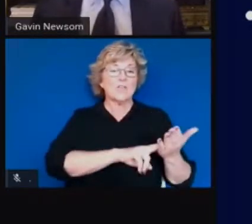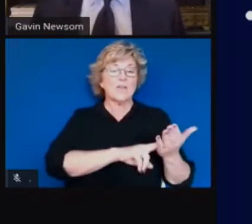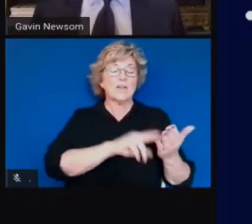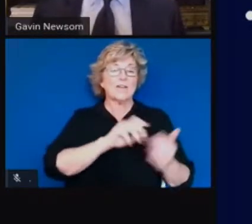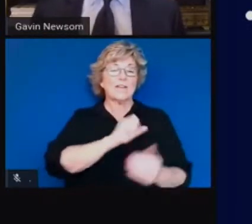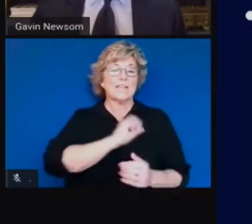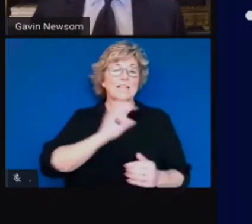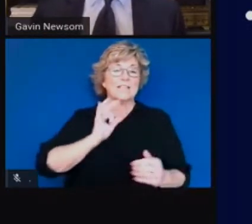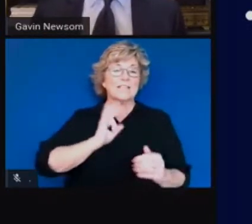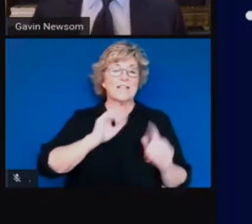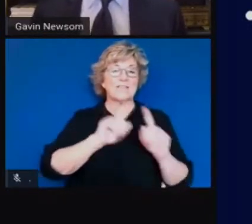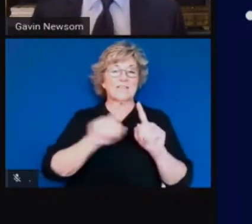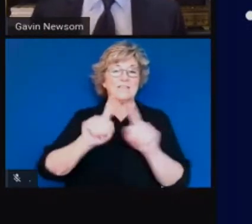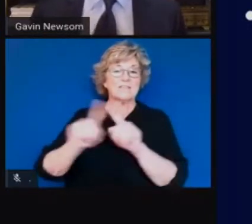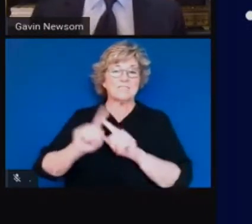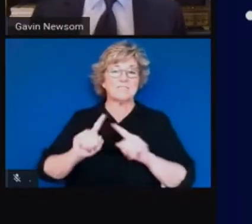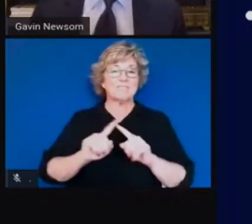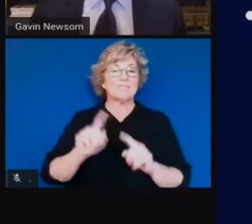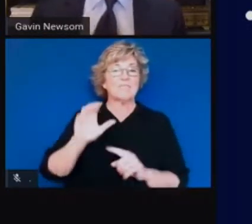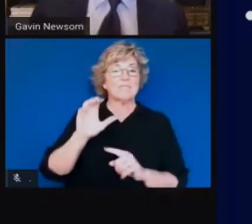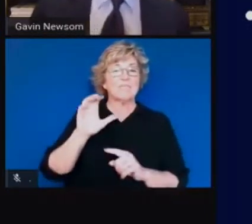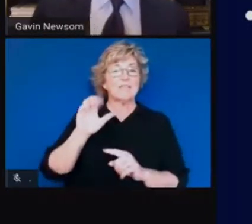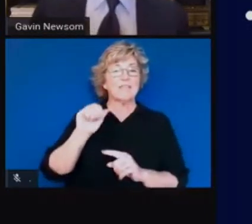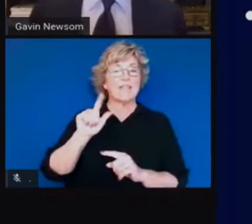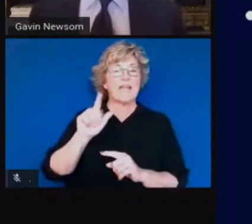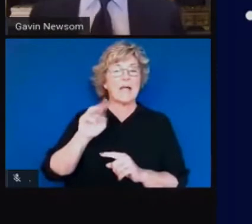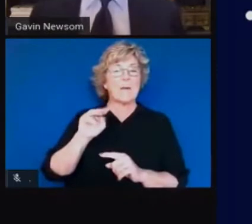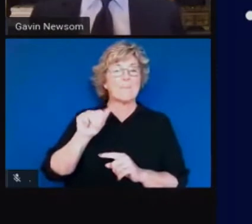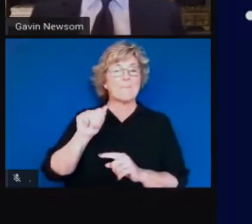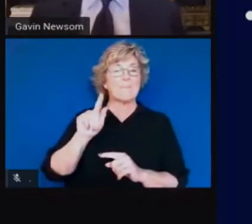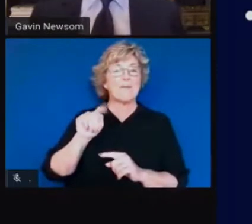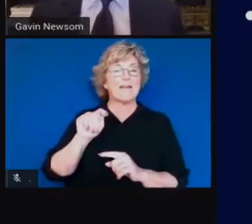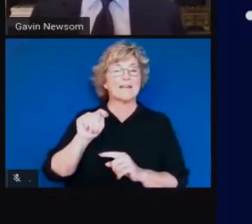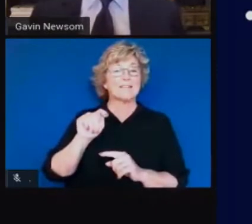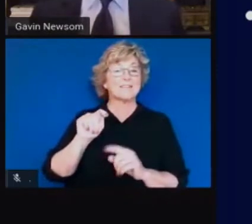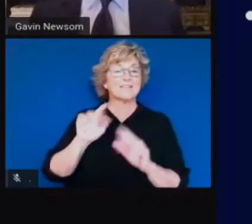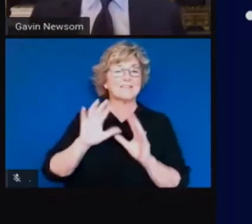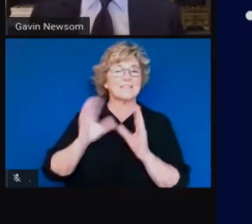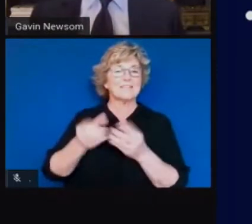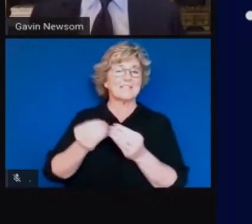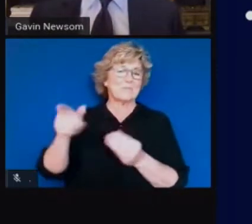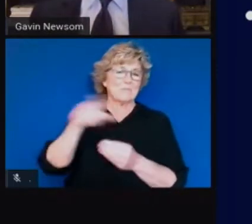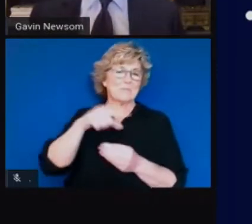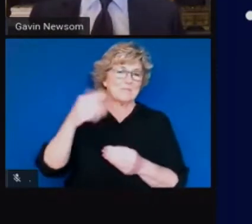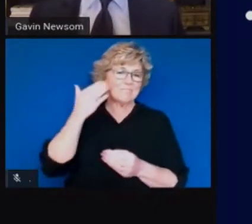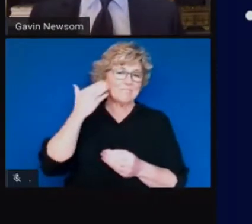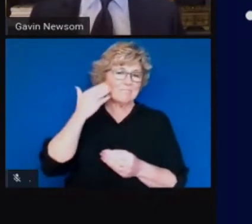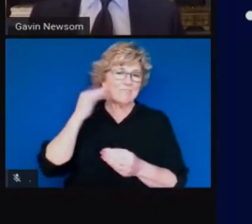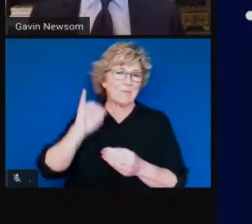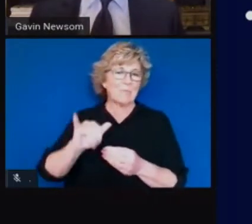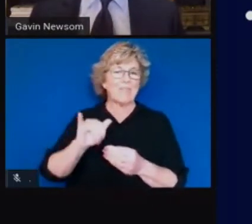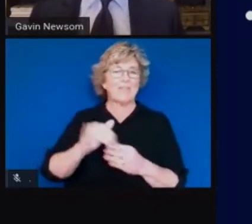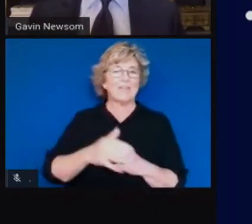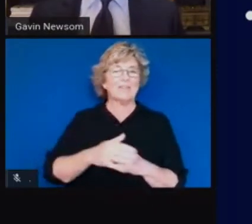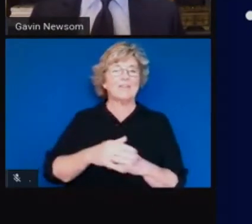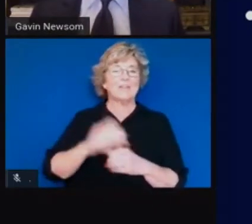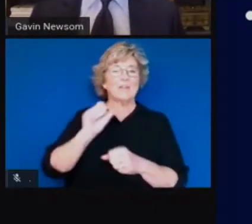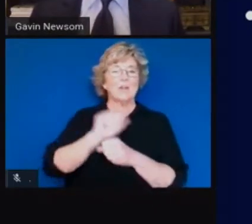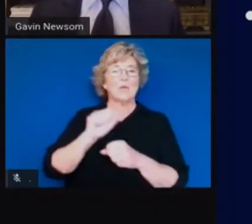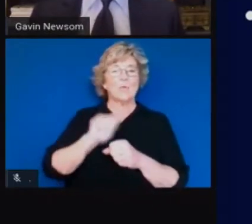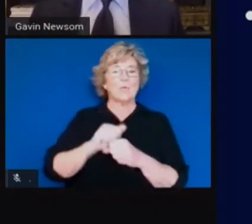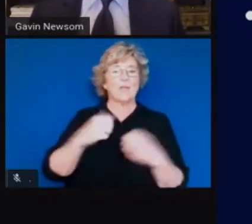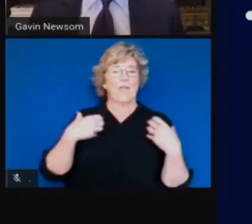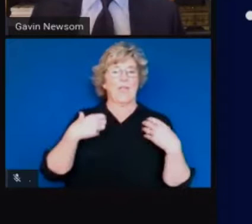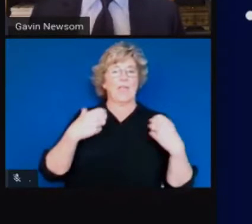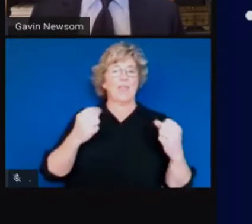our CalMat teams, very familiar. Any of you have tuned into these presentations over the course of the last number of months, and working with Health and Human